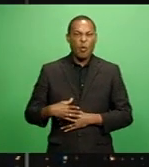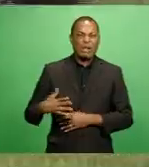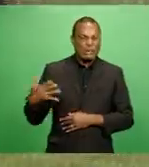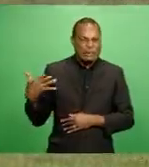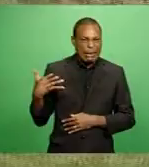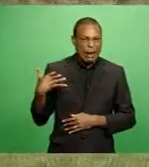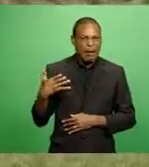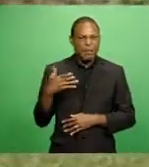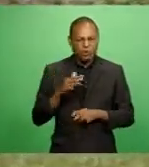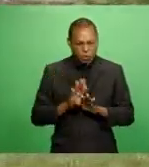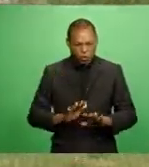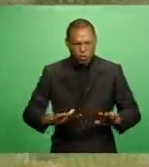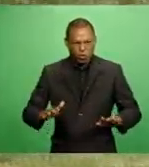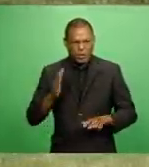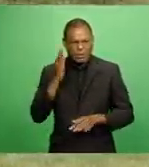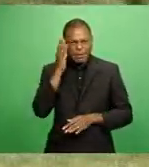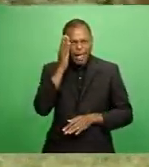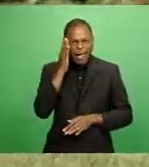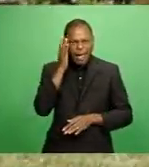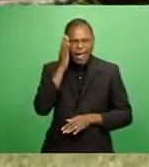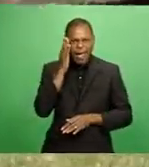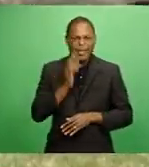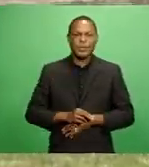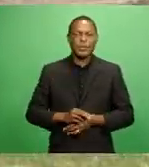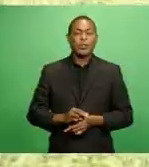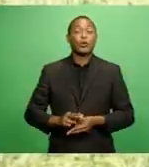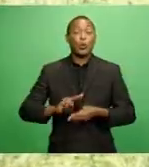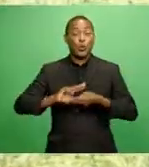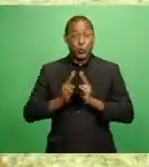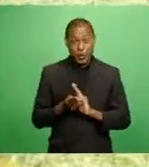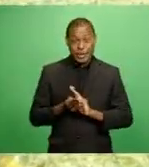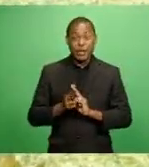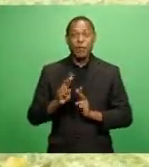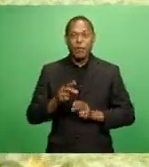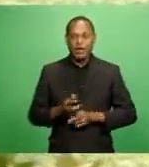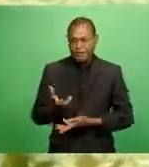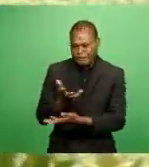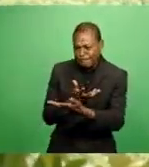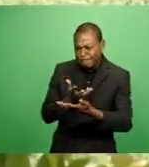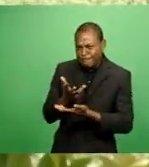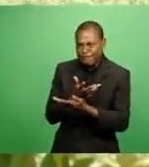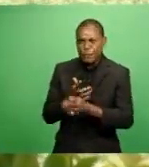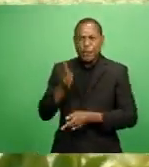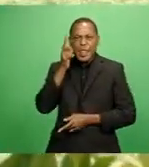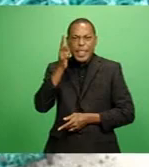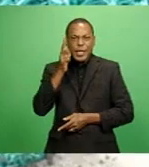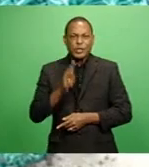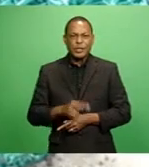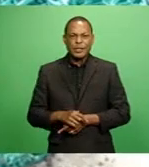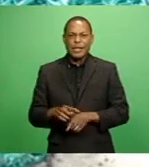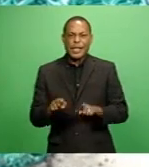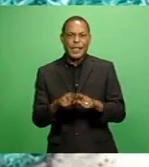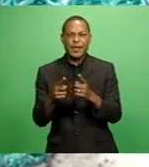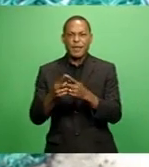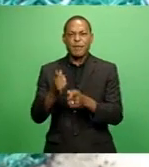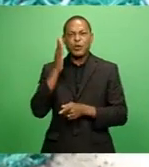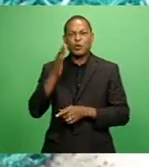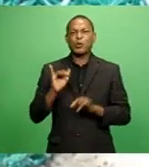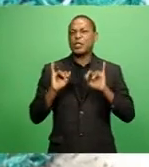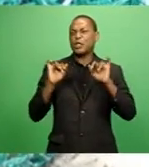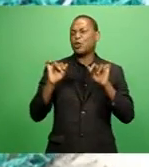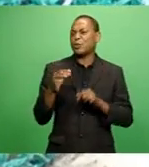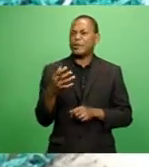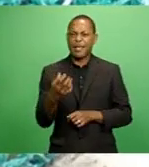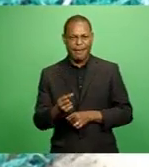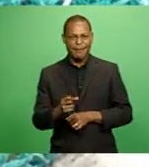mindset. UNICEF was part of a trip to Lao, engaging with teachers from various schools on issues facing students in the Lao